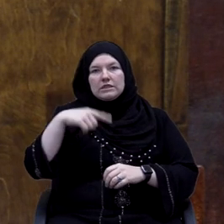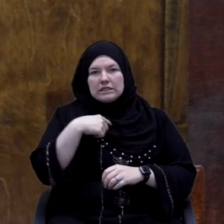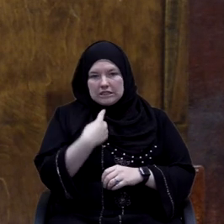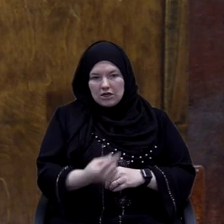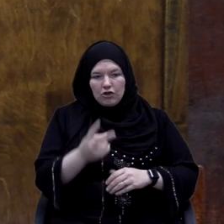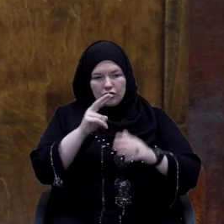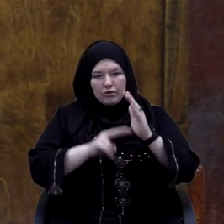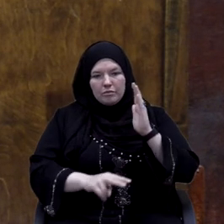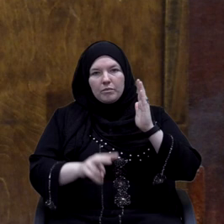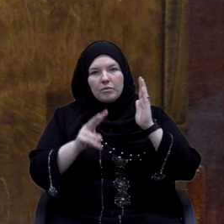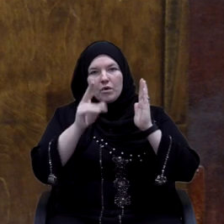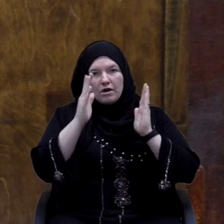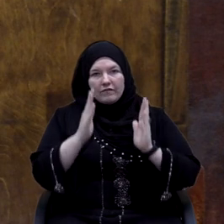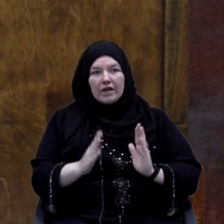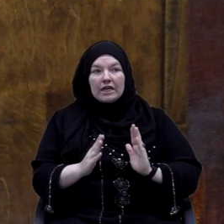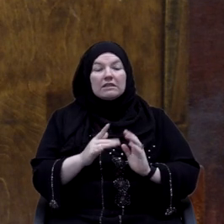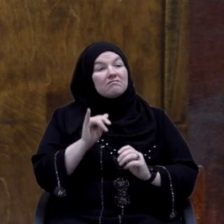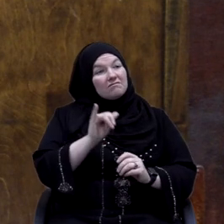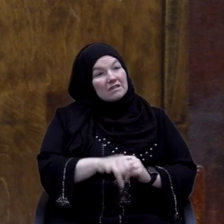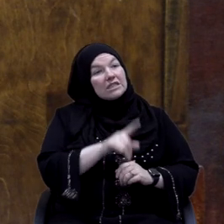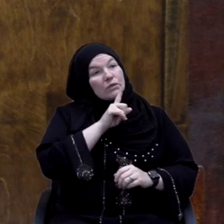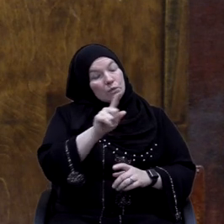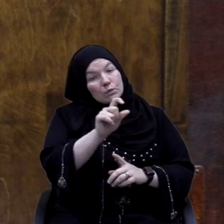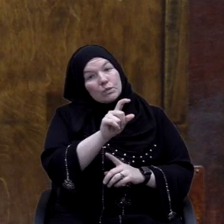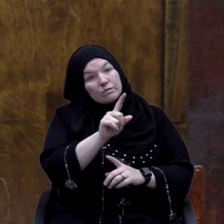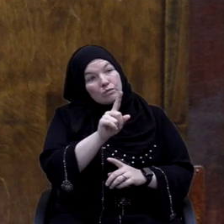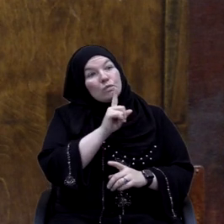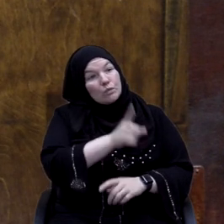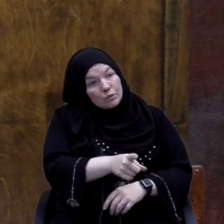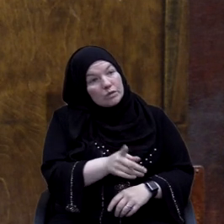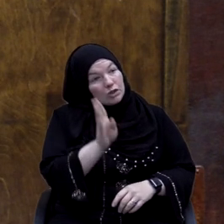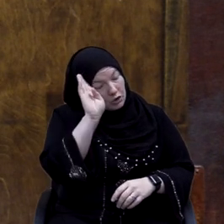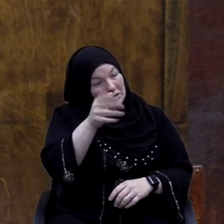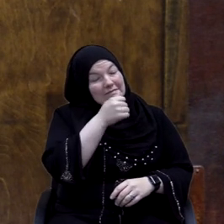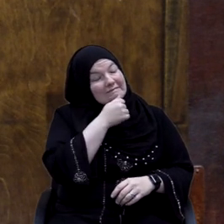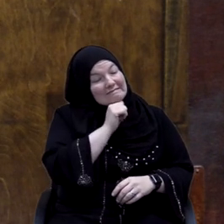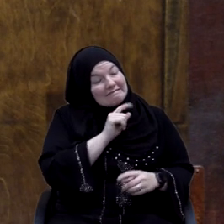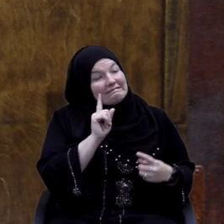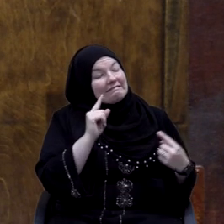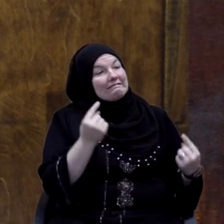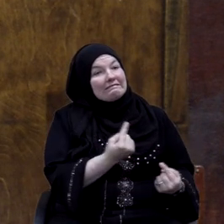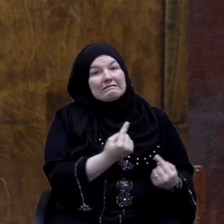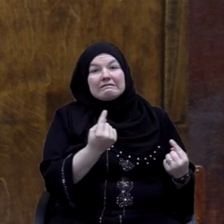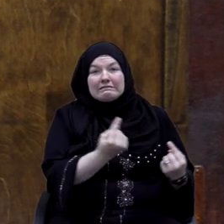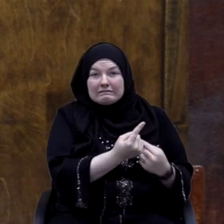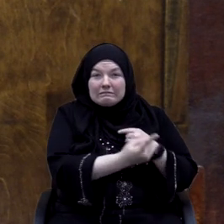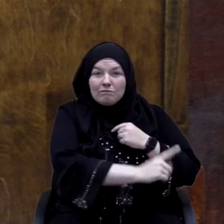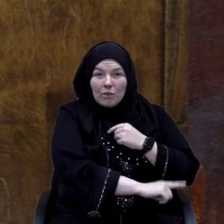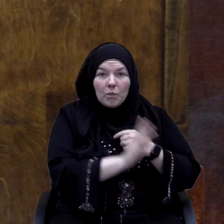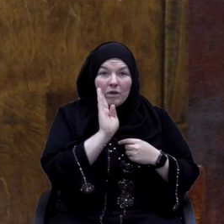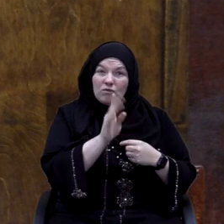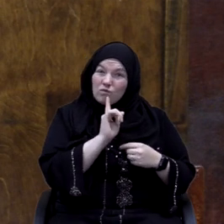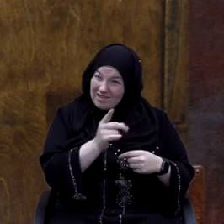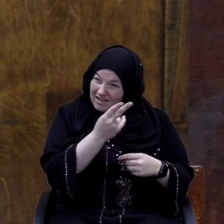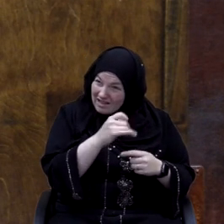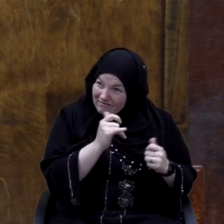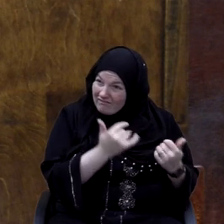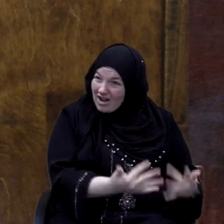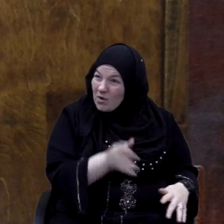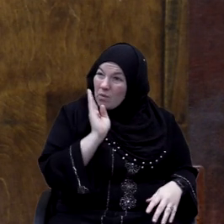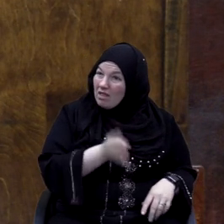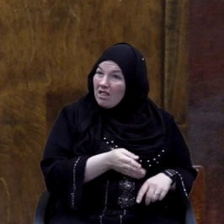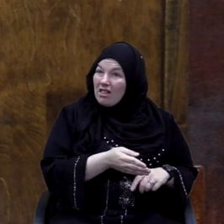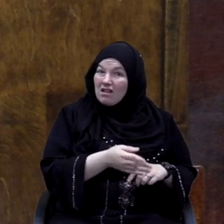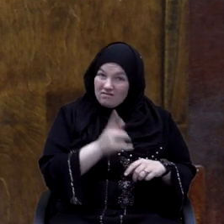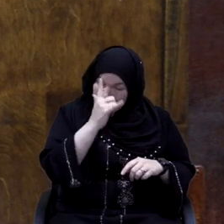They are still in doubt. Is this true? Are we going to be tormented? Is there really hellfire? Is it